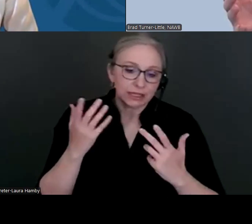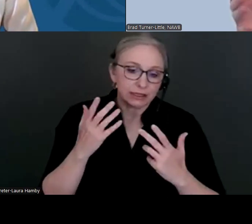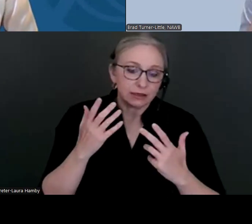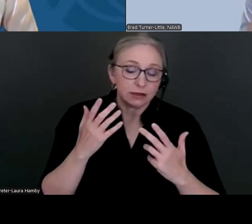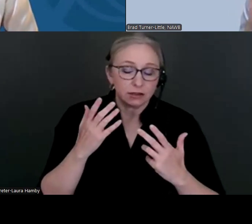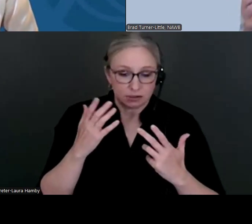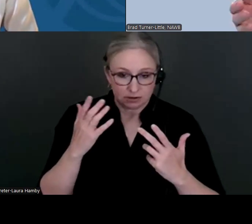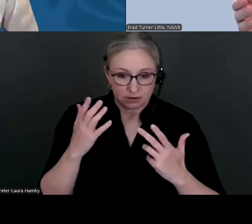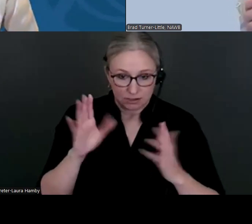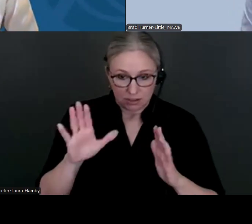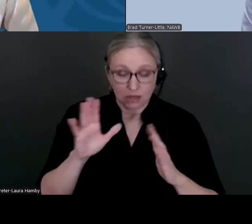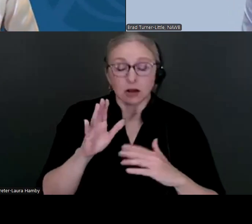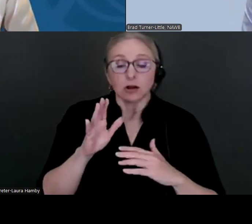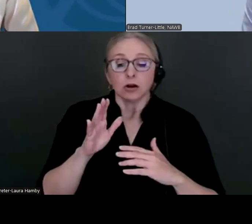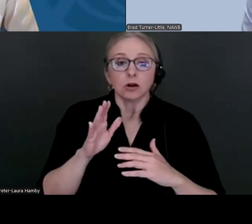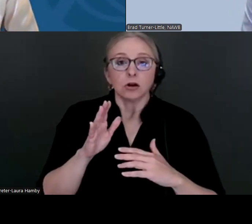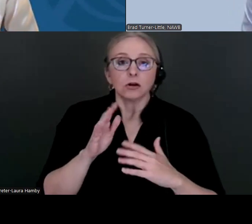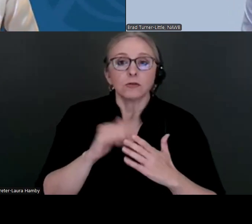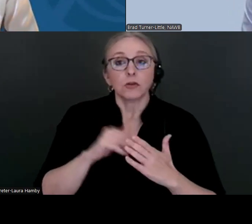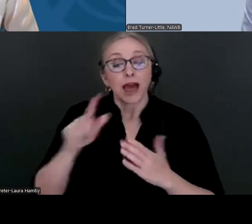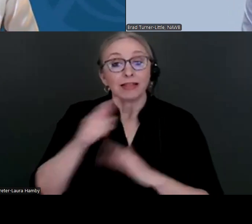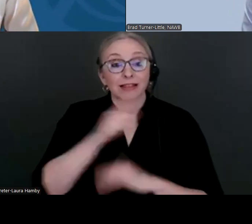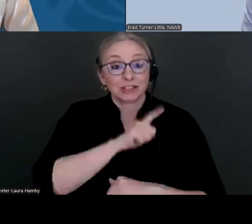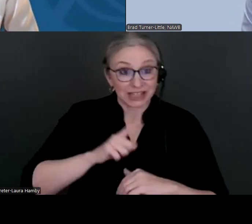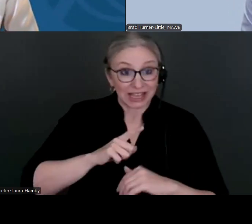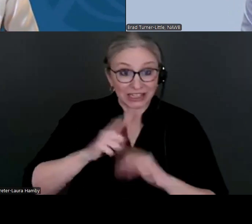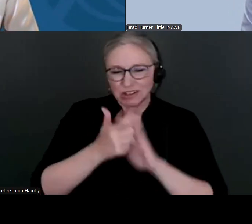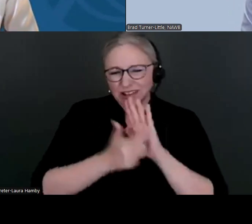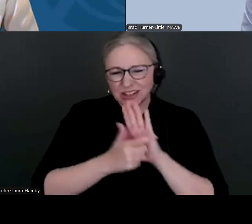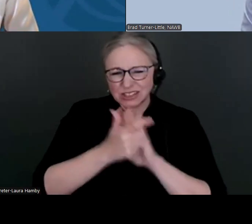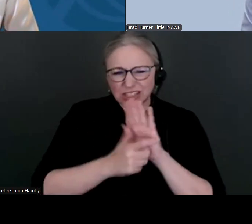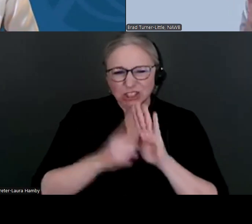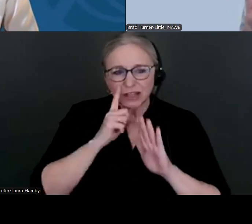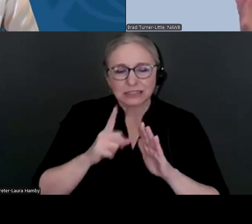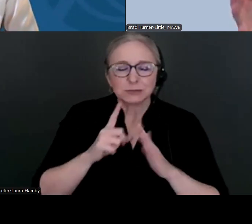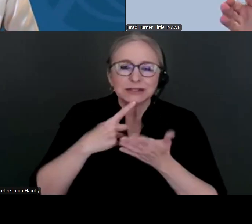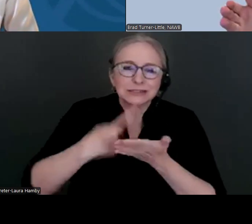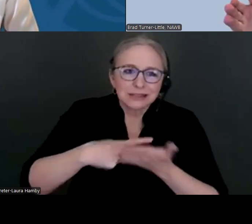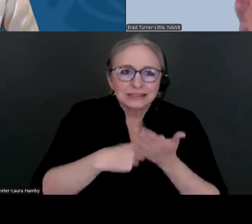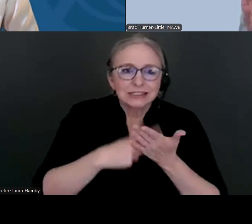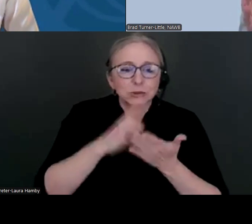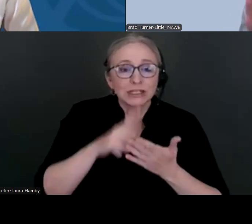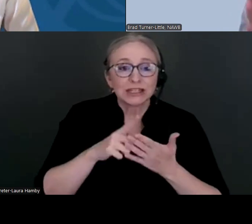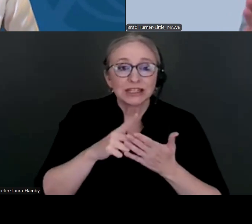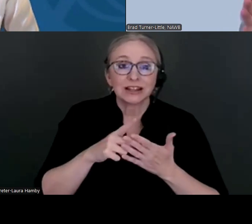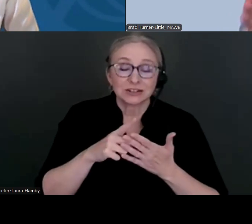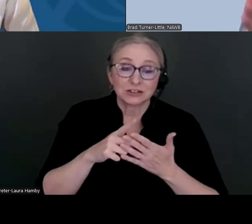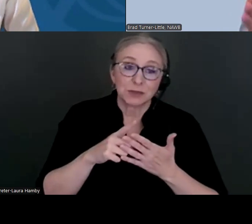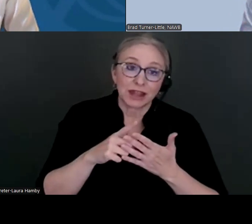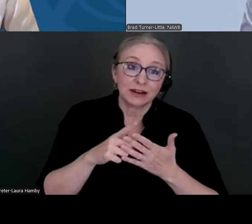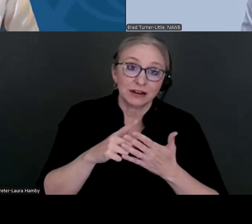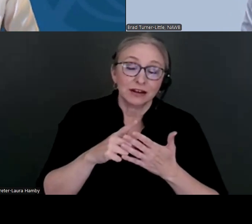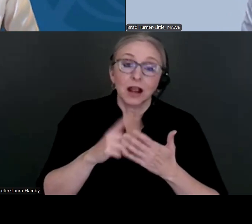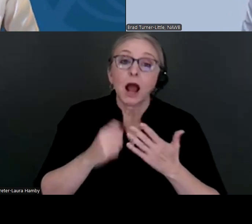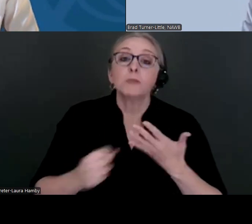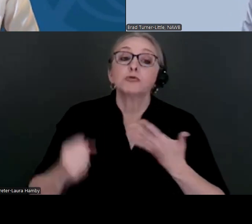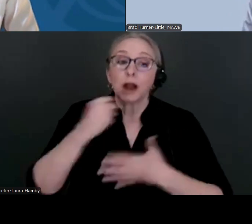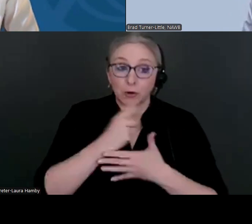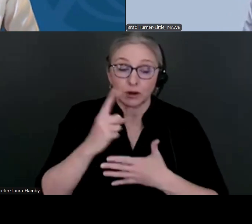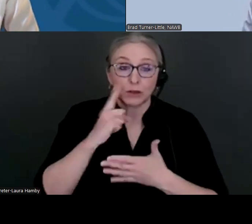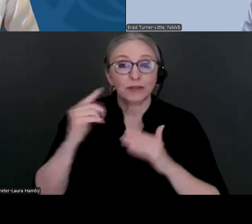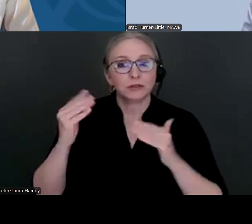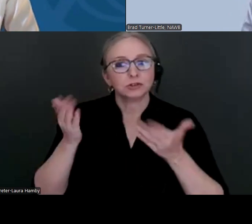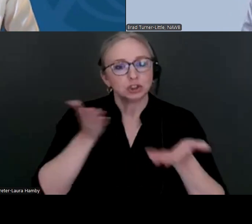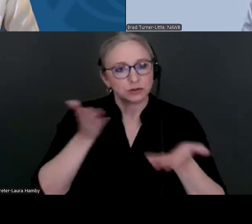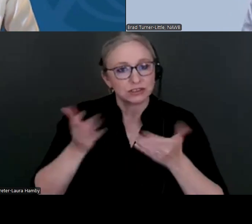in the authorizing legislation, which has been talked about a couple of places, there is a priority around services